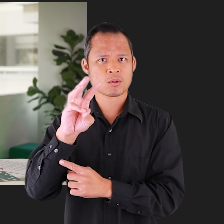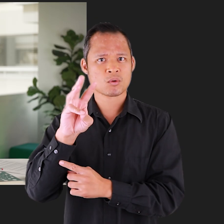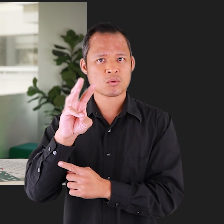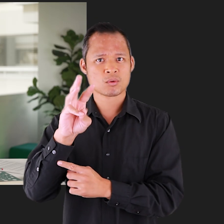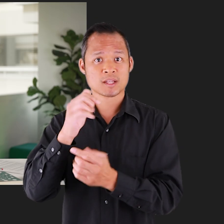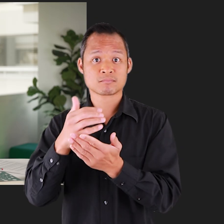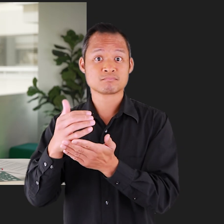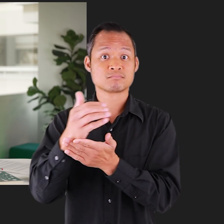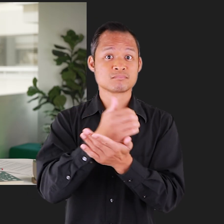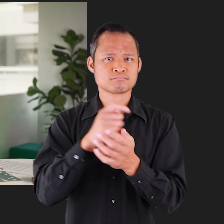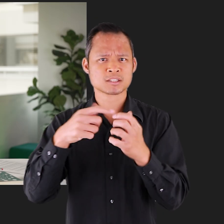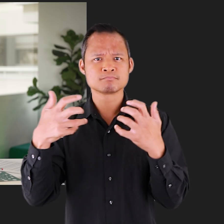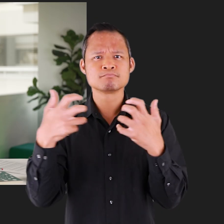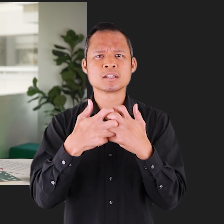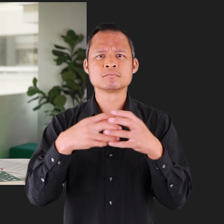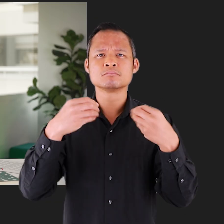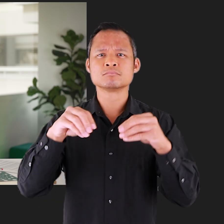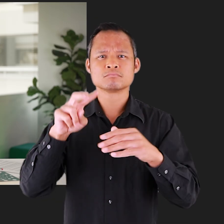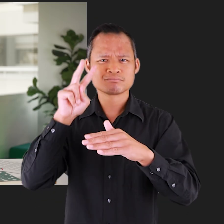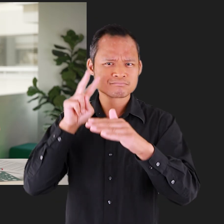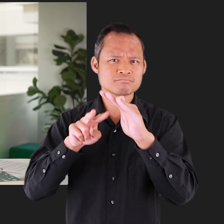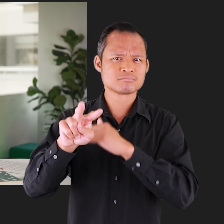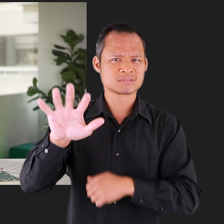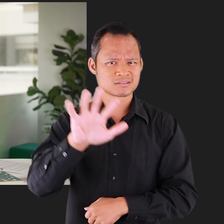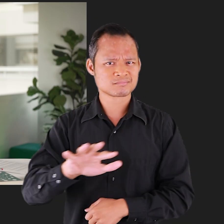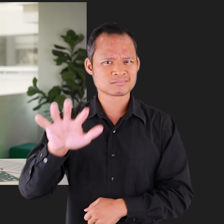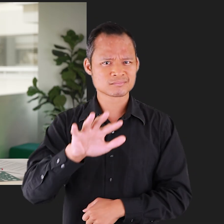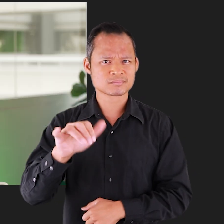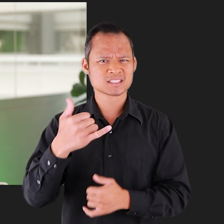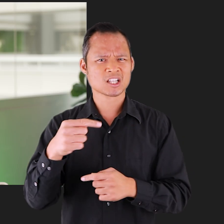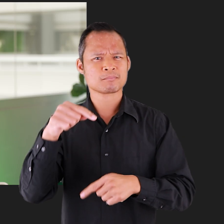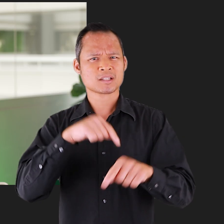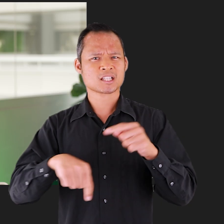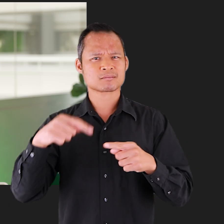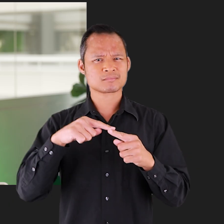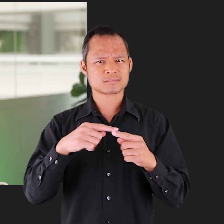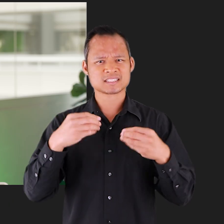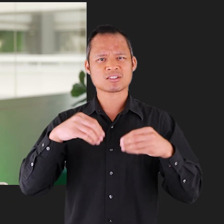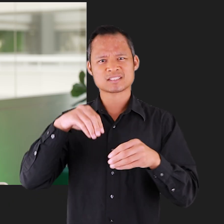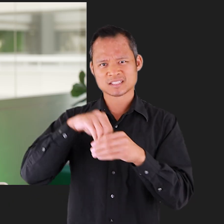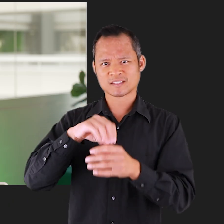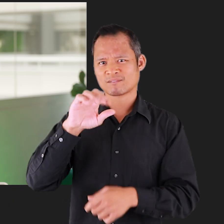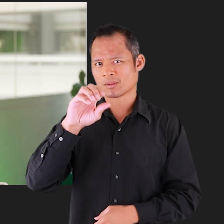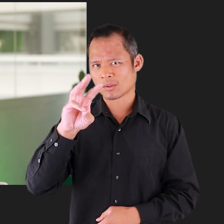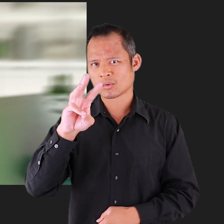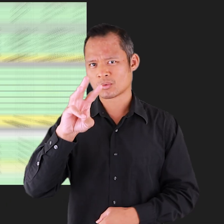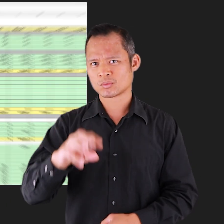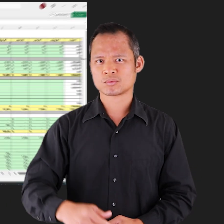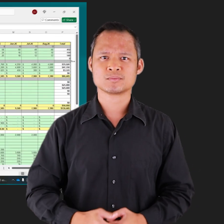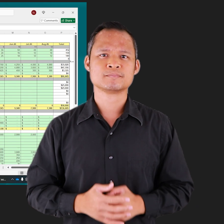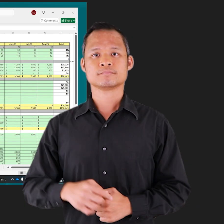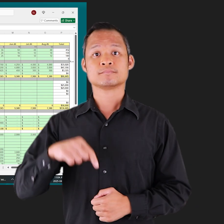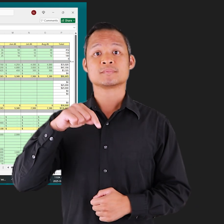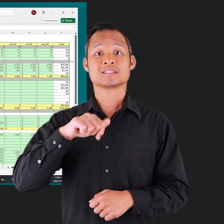inflow. The cash flow needs to match what's in the sales forecast assumptions. Let's go back to the cash inflow.